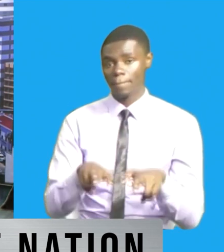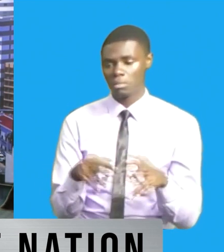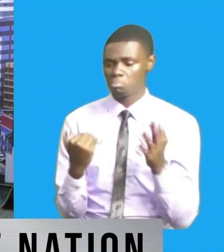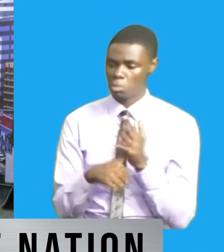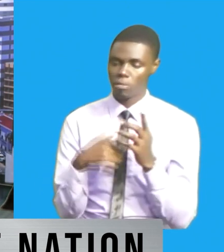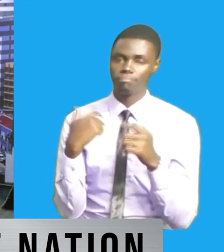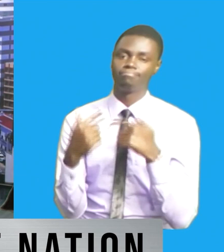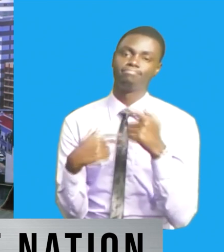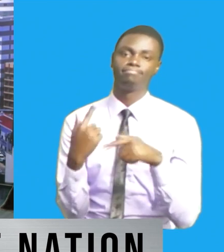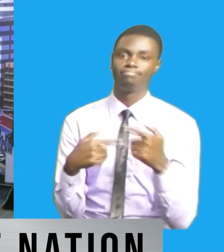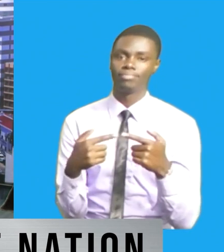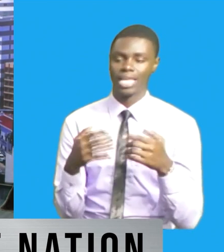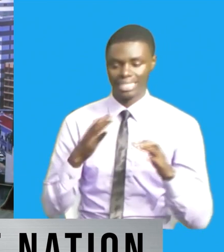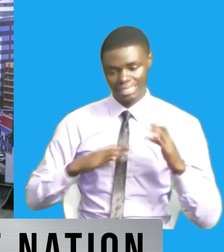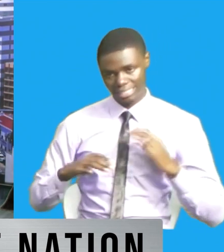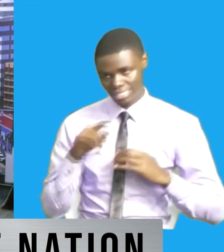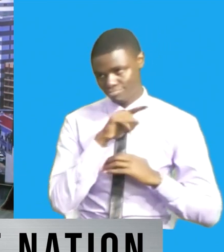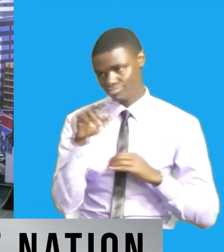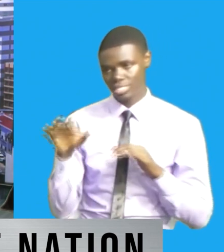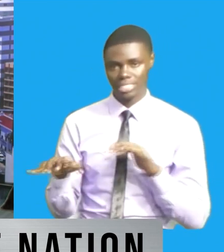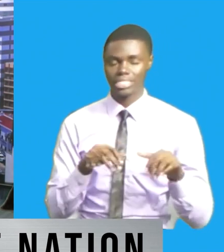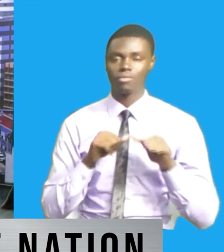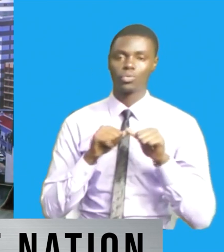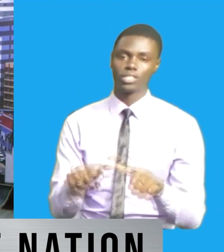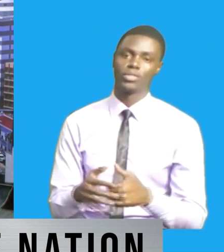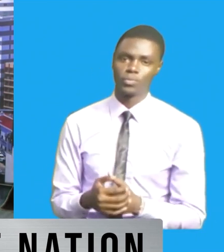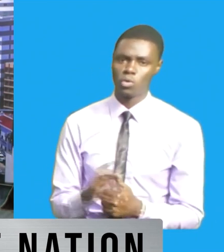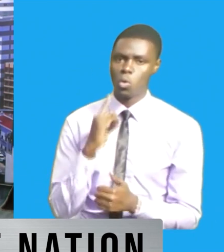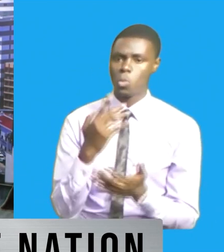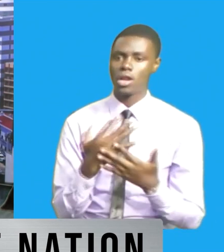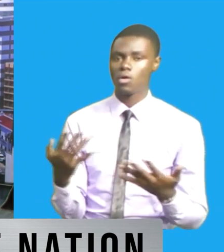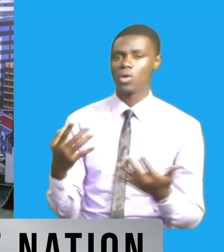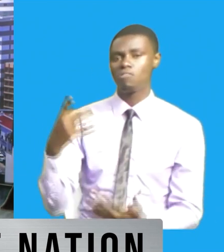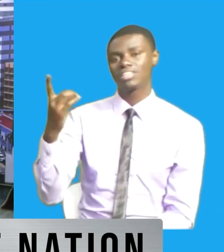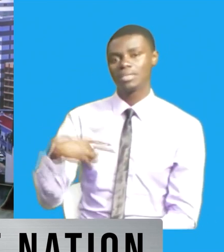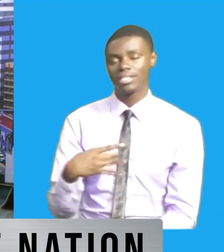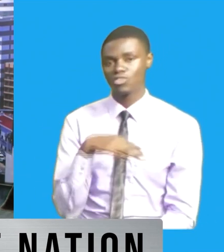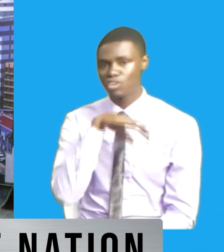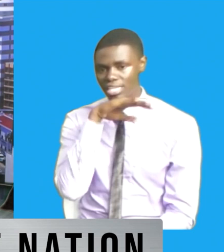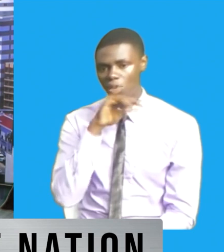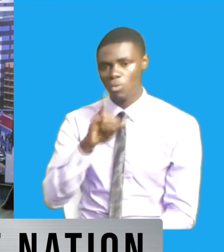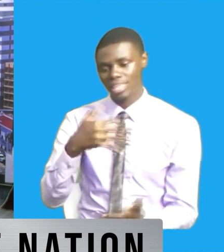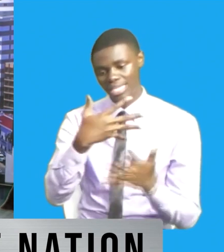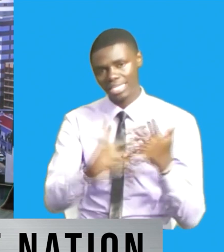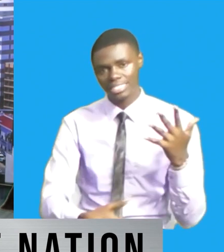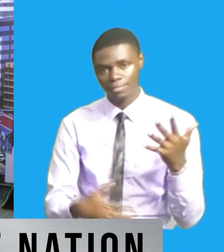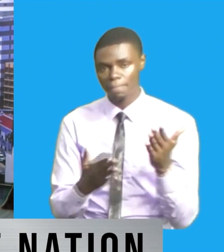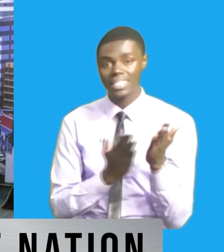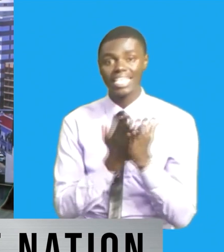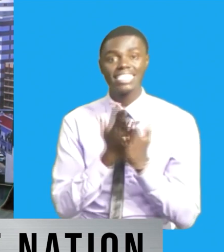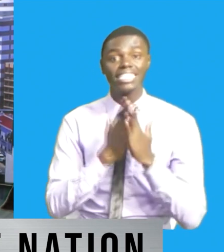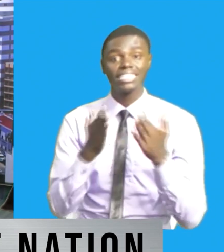on. Mwananchi anaendelea kuumia. Yeah. One of the demands ya Raila on that list is sava